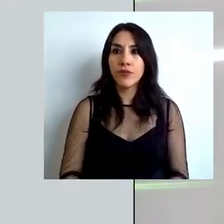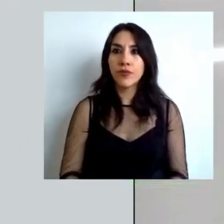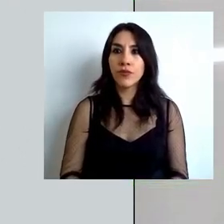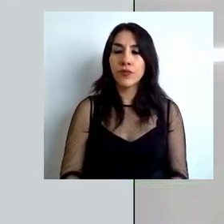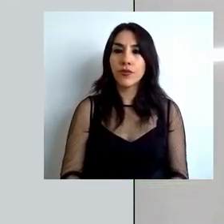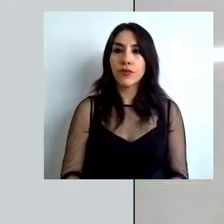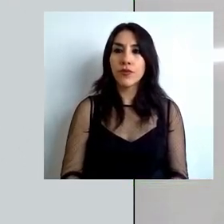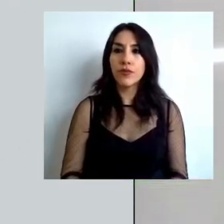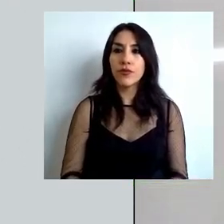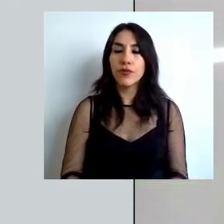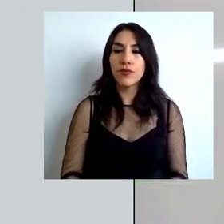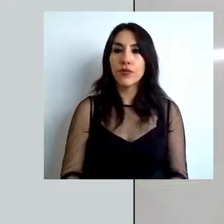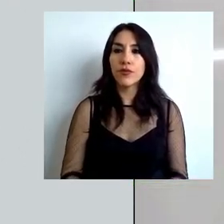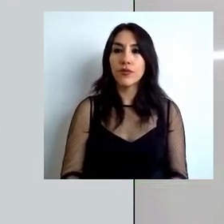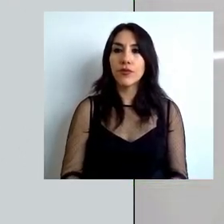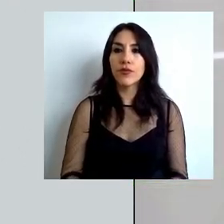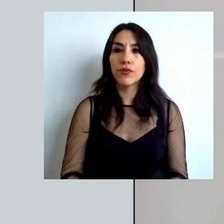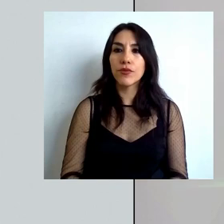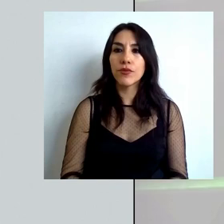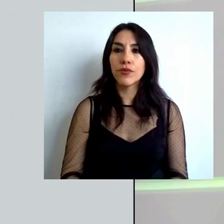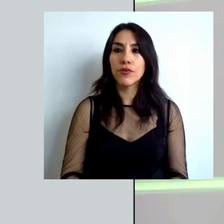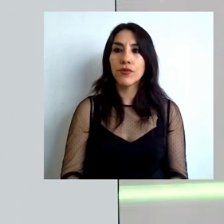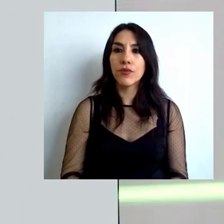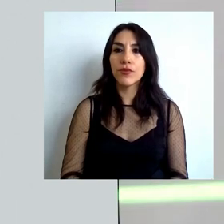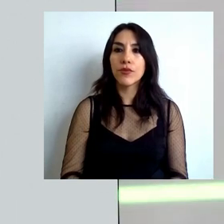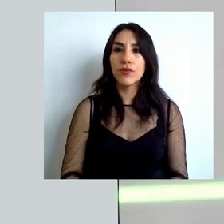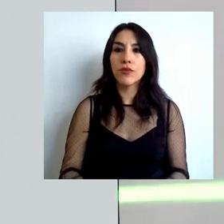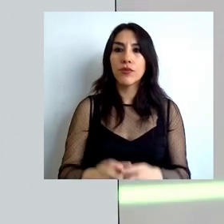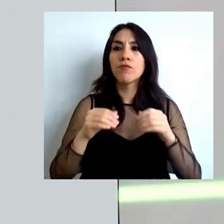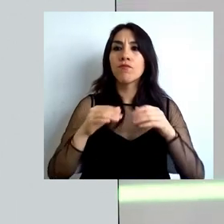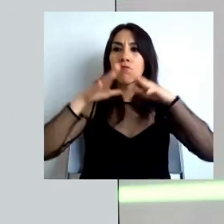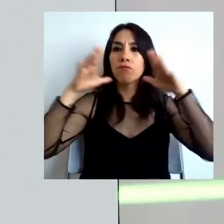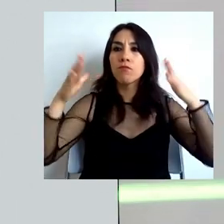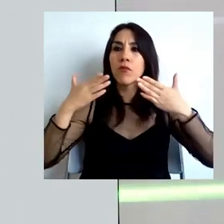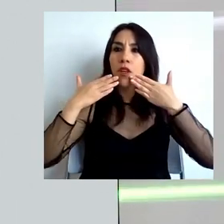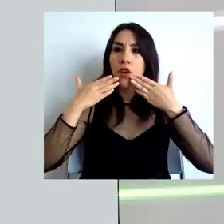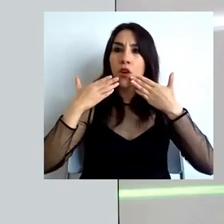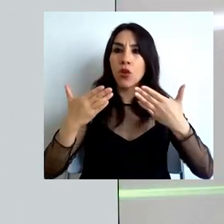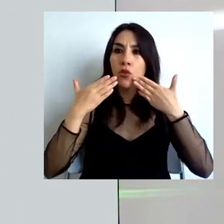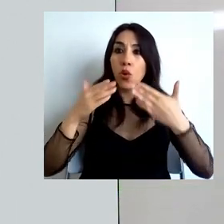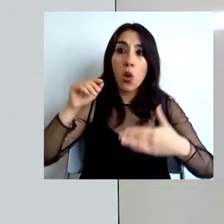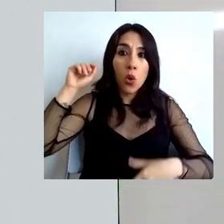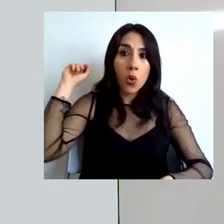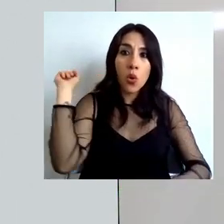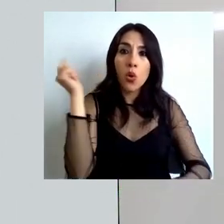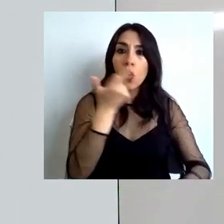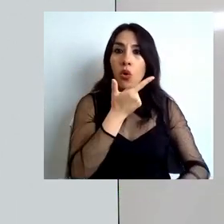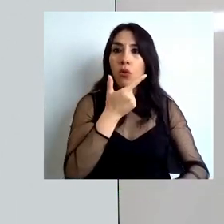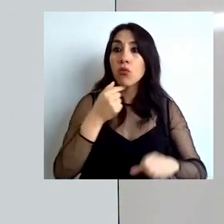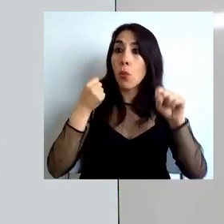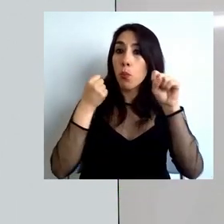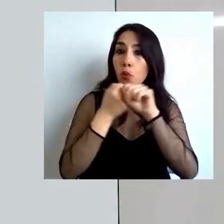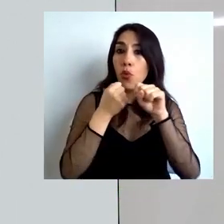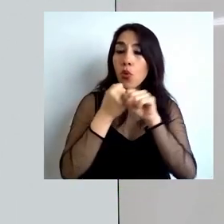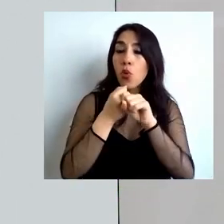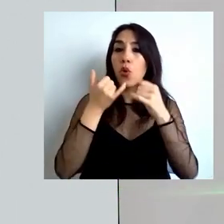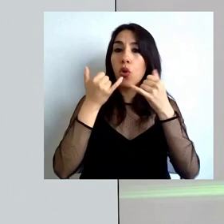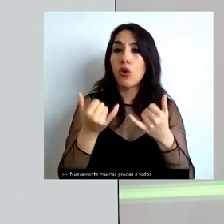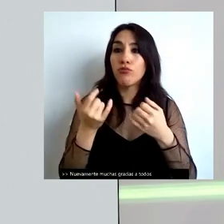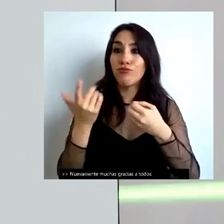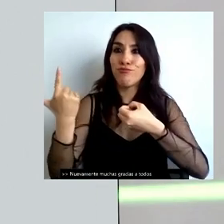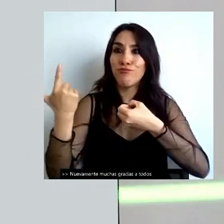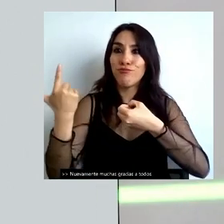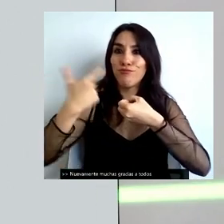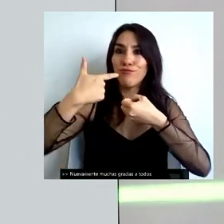Nuevamente, muchas gracias a todos los que nos acompañan hoy y que se... Thanks again for all those who join